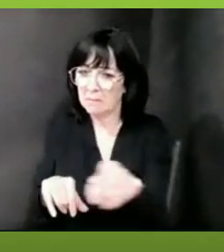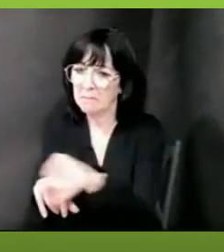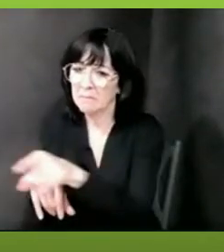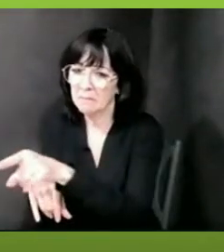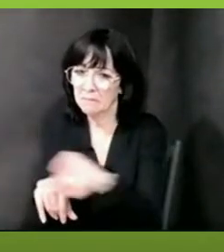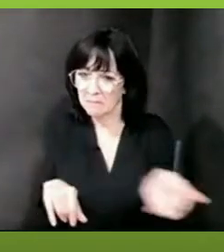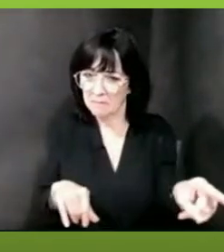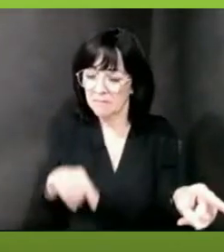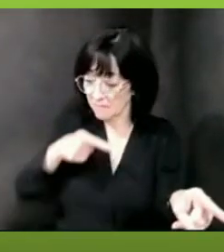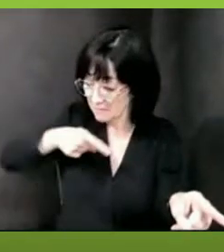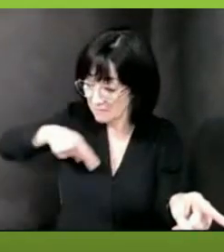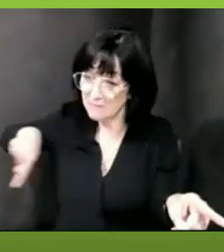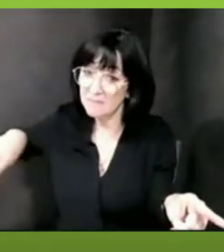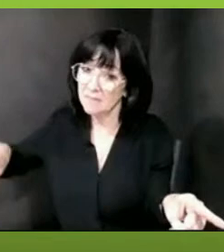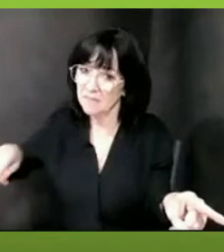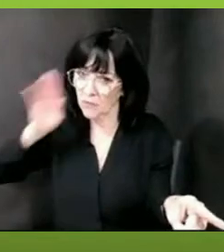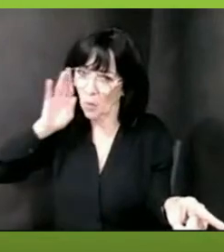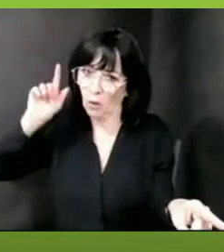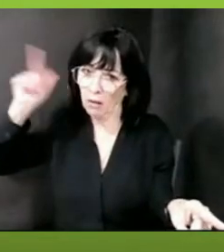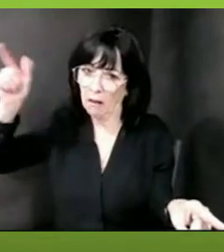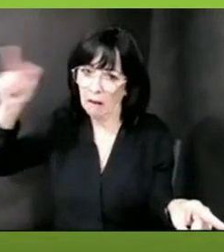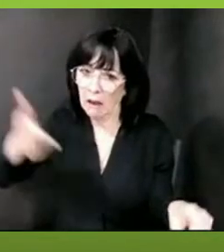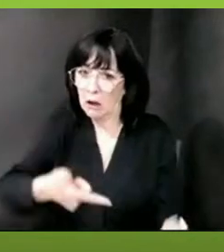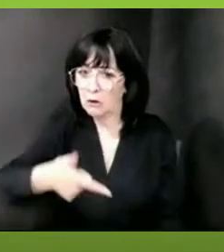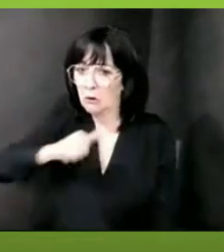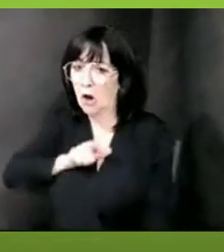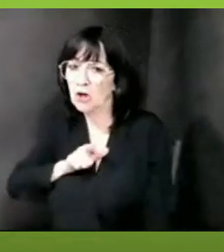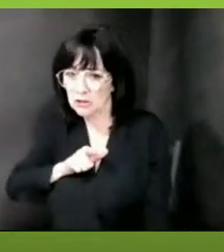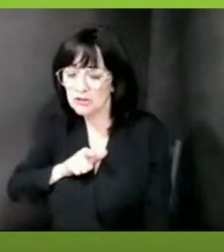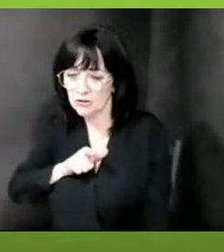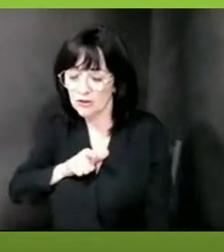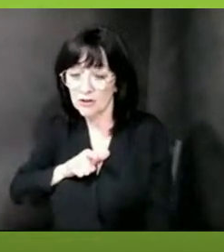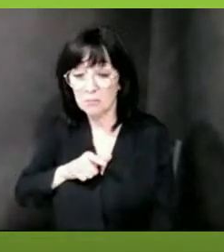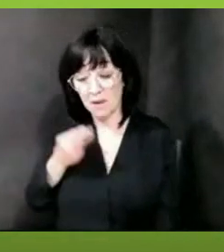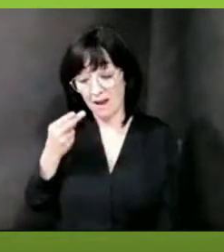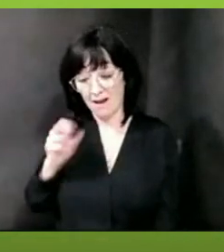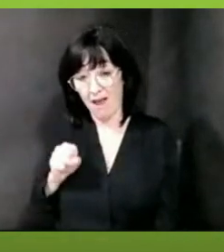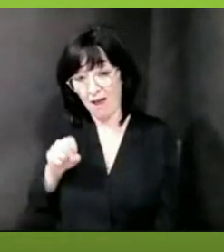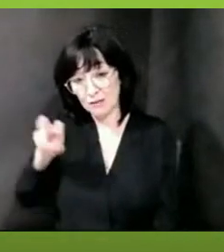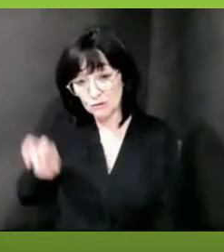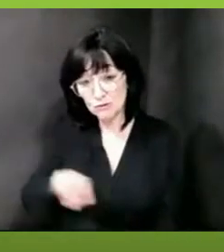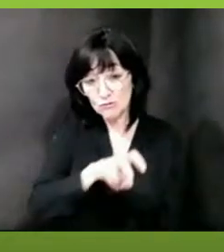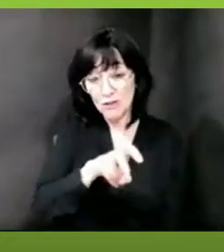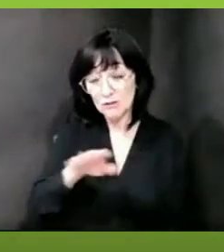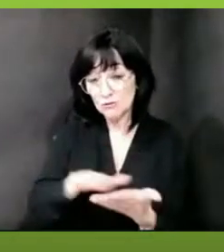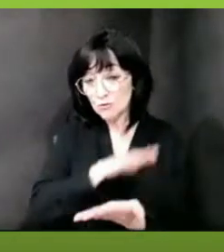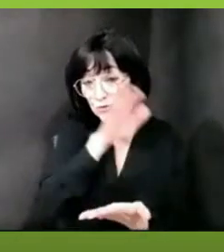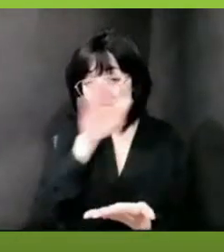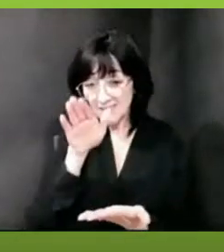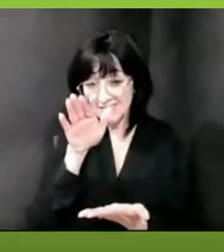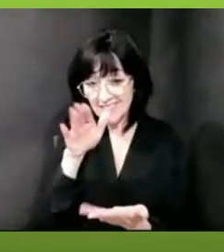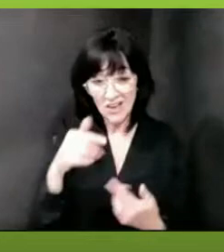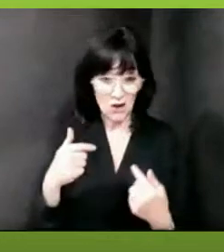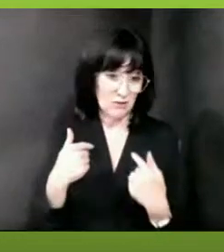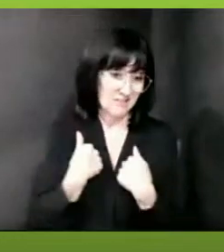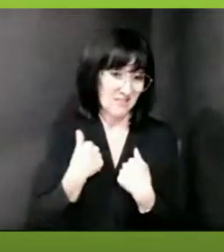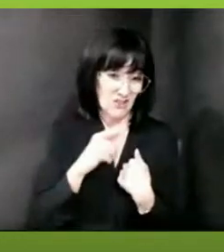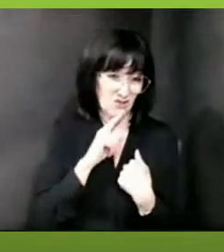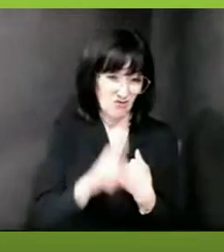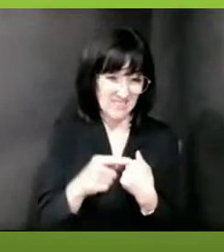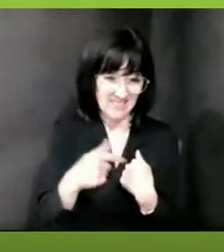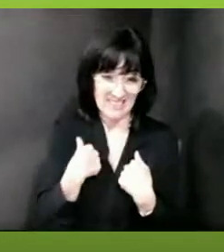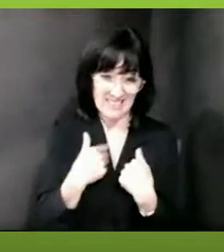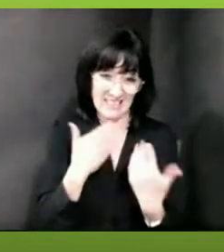page eventually. But moving from high school to college, I would first like to say I'm kind of thankful to not be